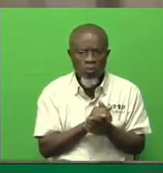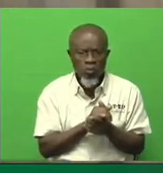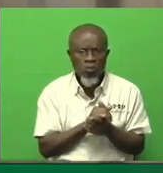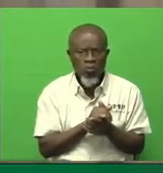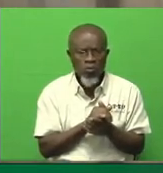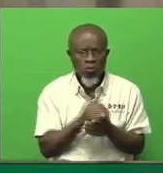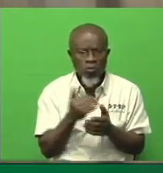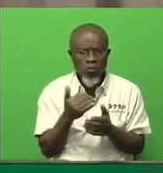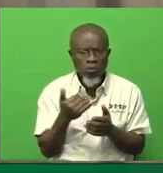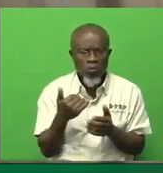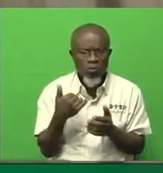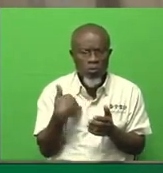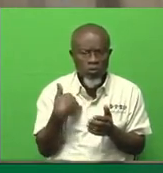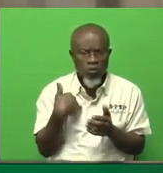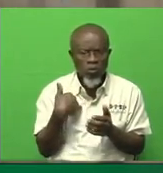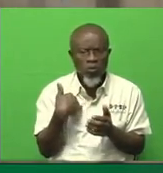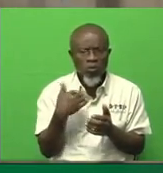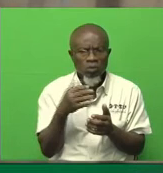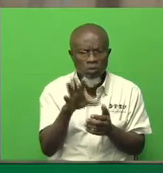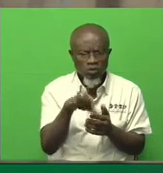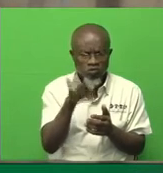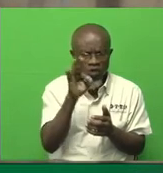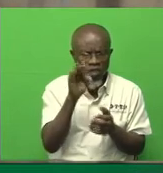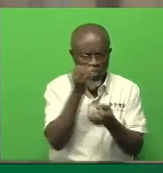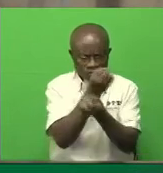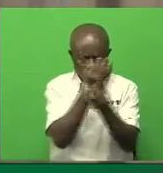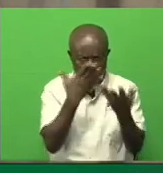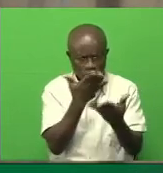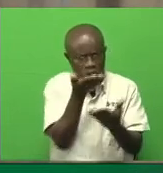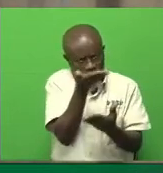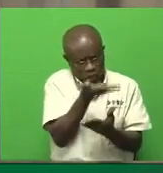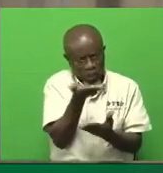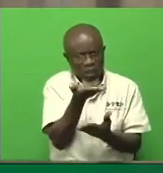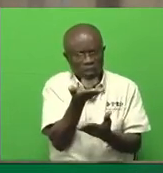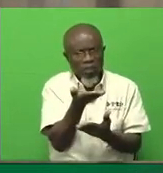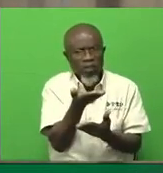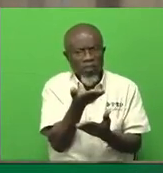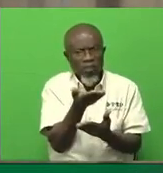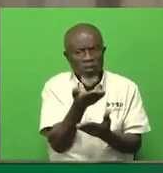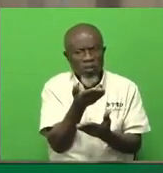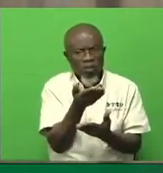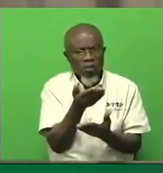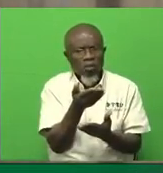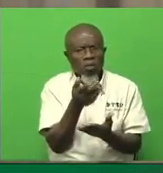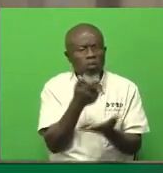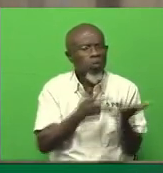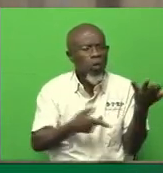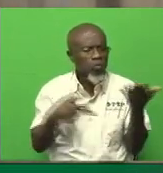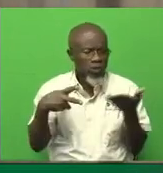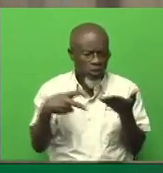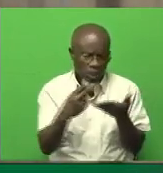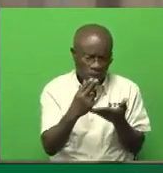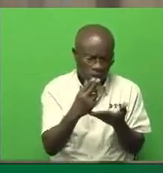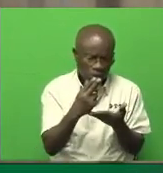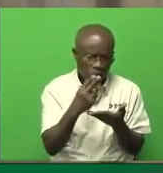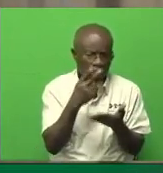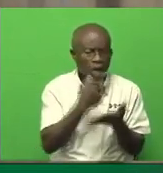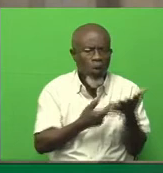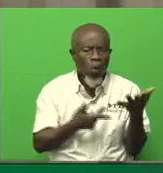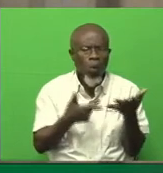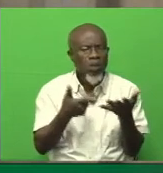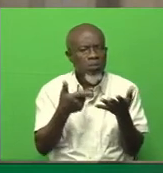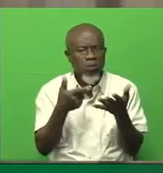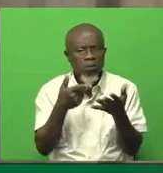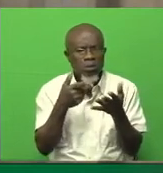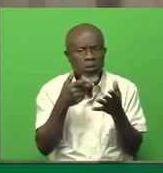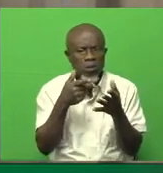then you can find the information for in terms of what was cut by the government based on